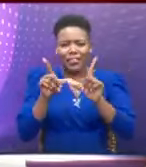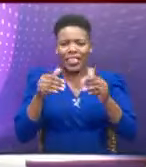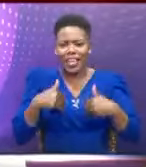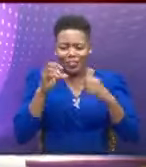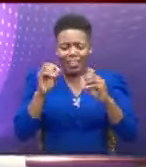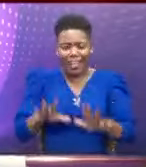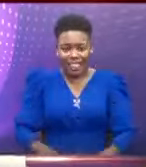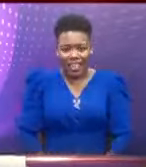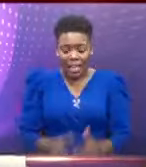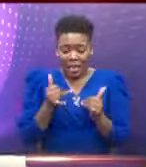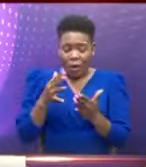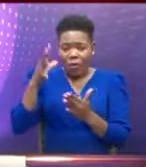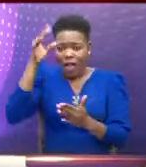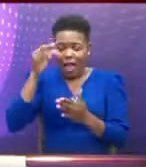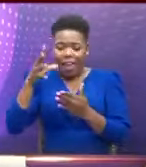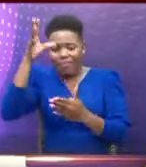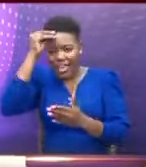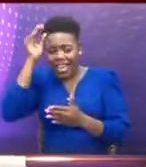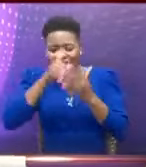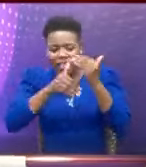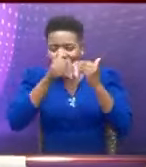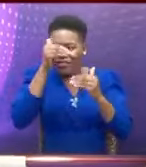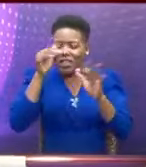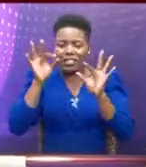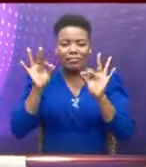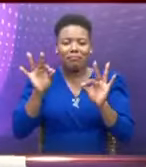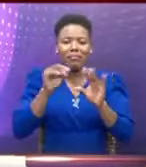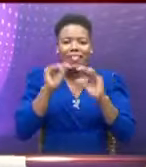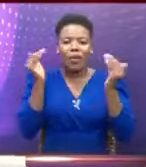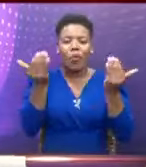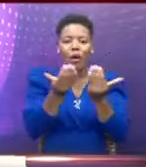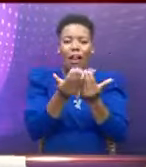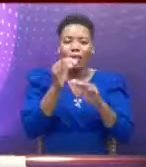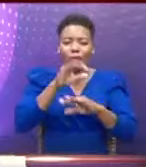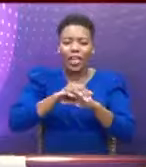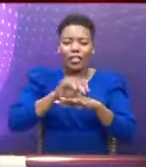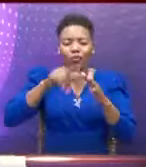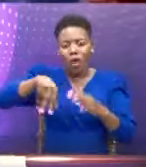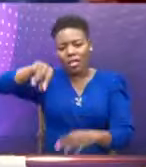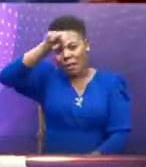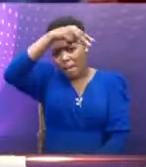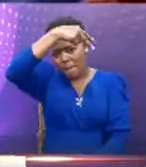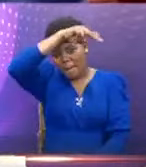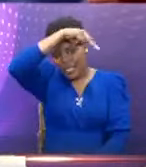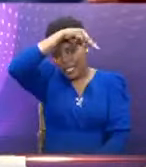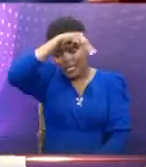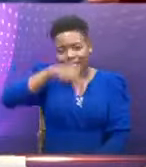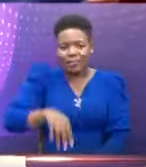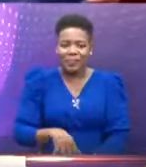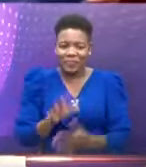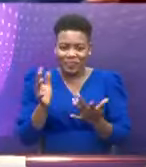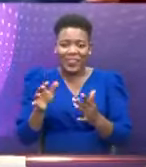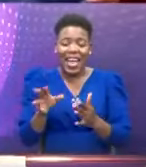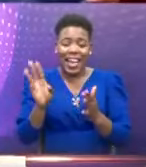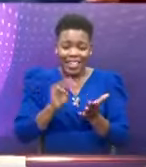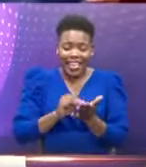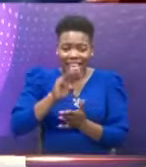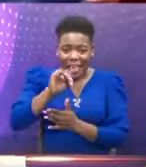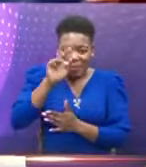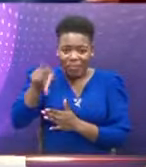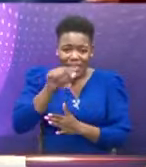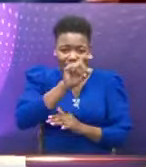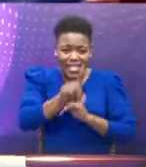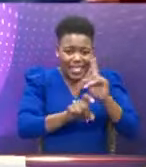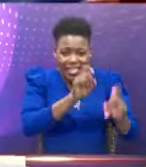most prestigious university in the world. And that is achieved by determination. Jodwe ne okomye thulo maragamu yuyo kendo kunde